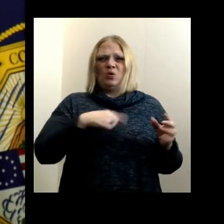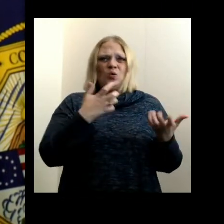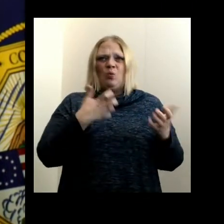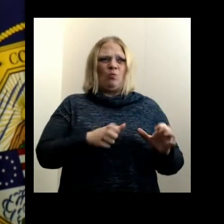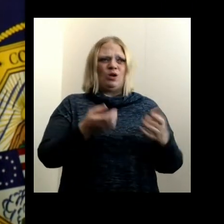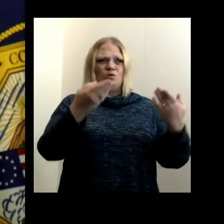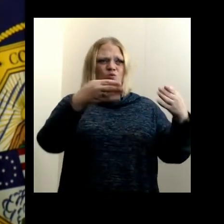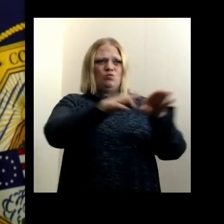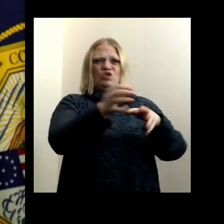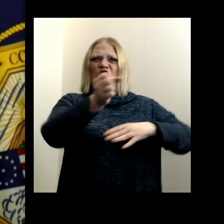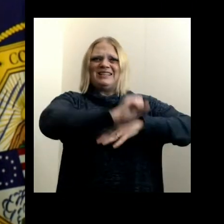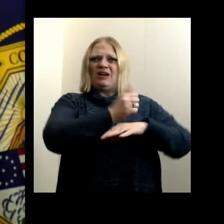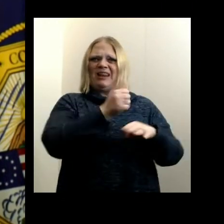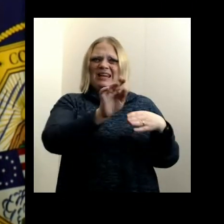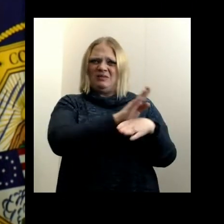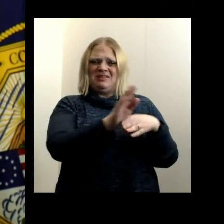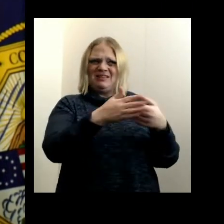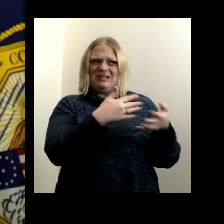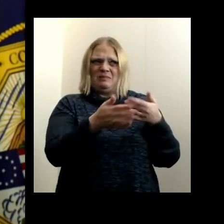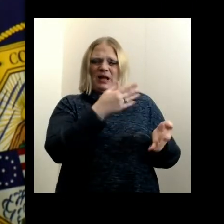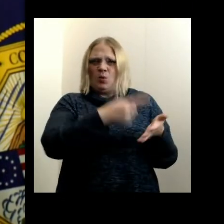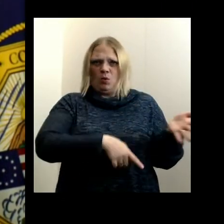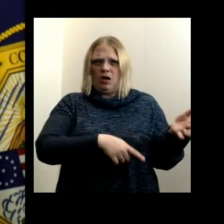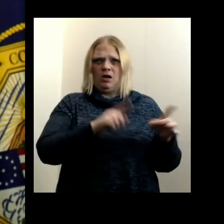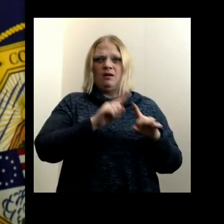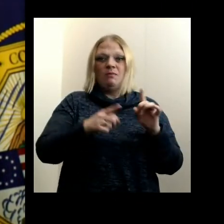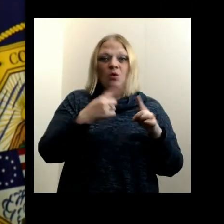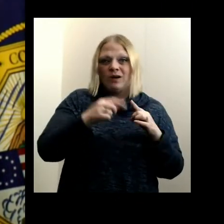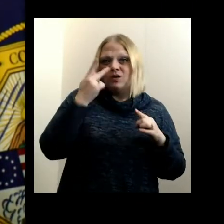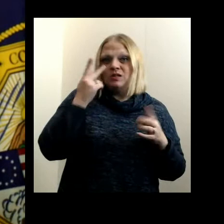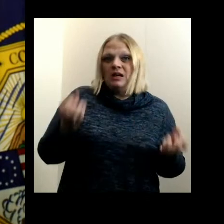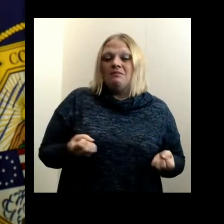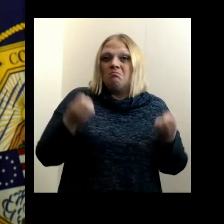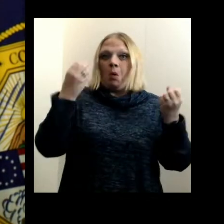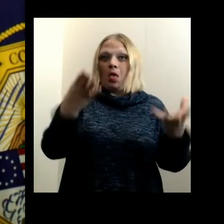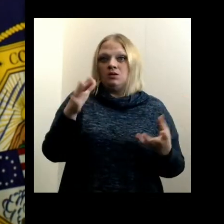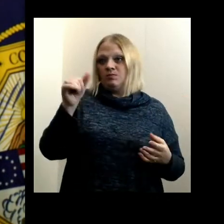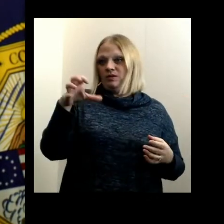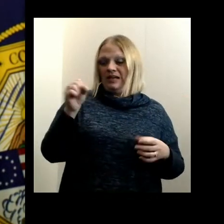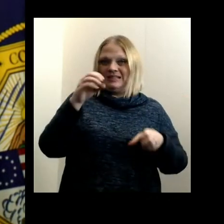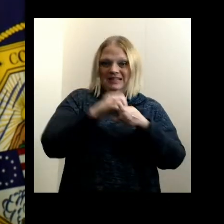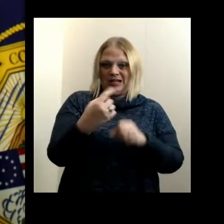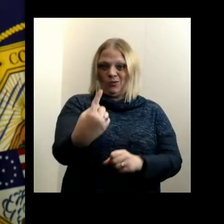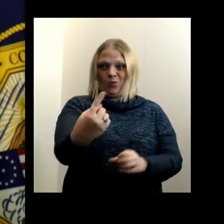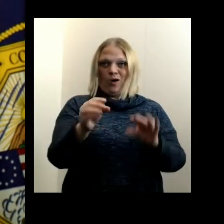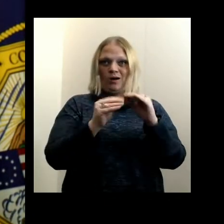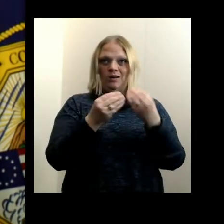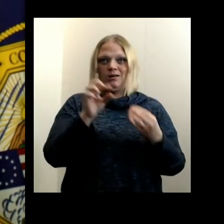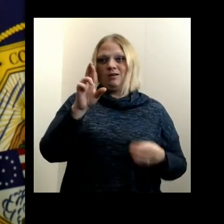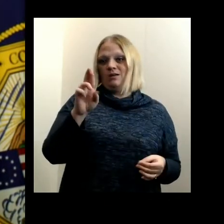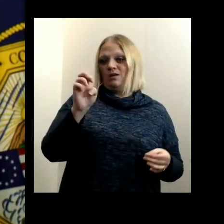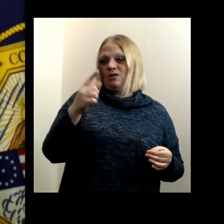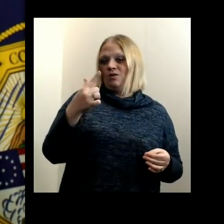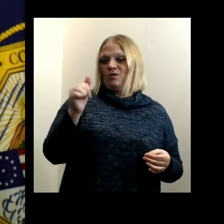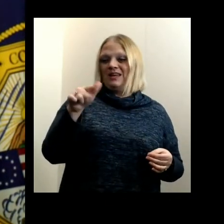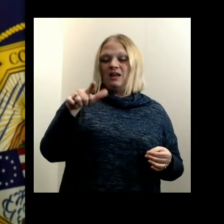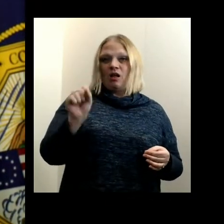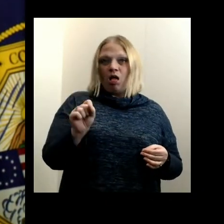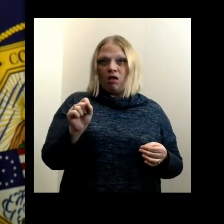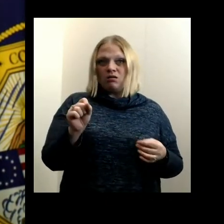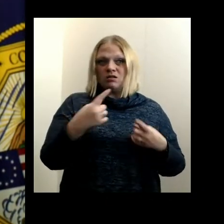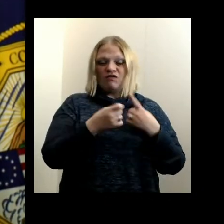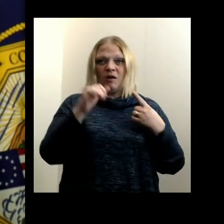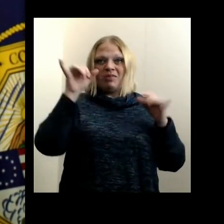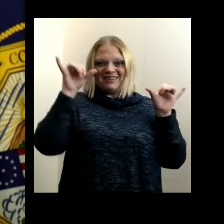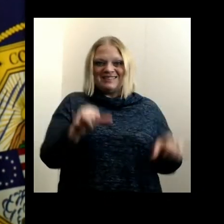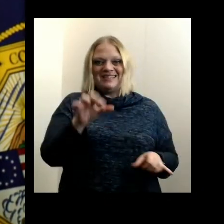of what it is. But when you see multiple cases, especially in an organization like the Regals, which is based out of Holiday Twin